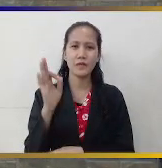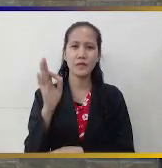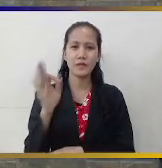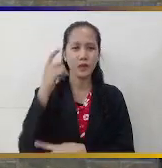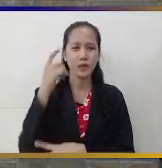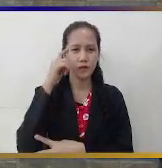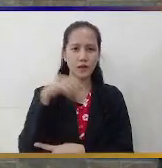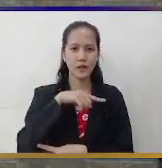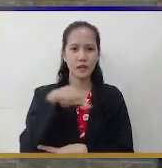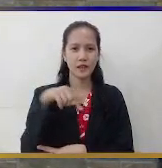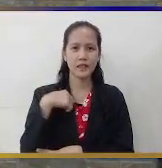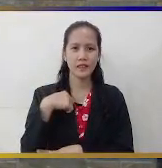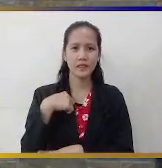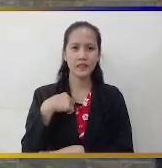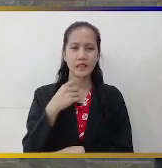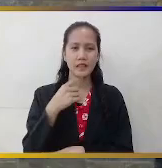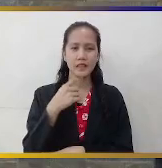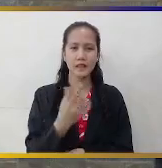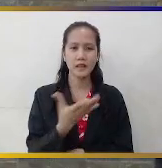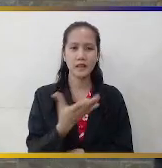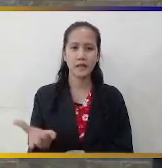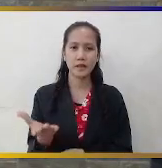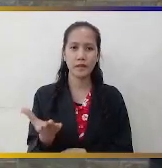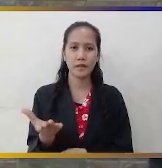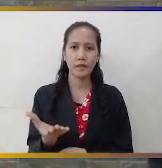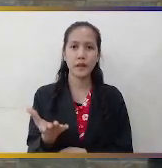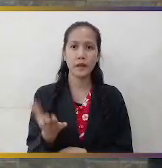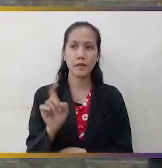it. Well, who is he to tell me? Be careful.